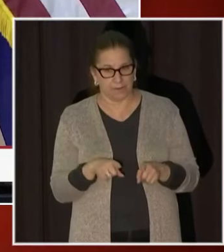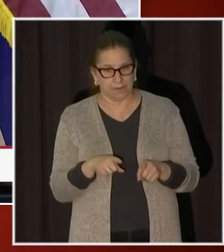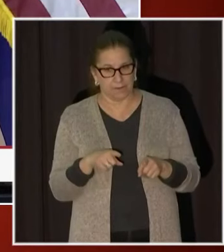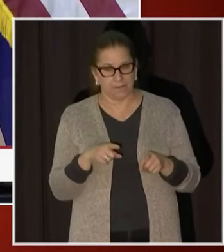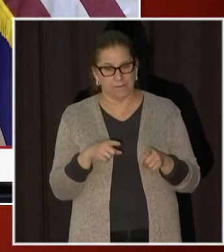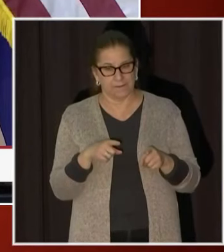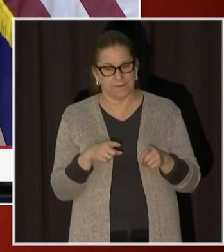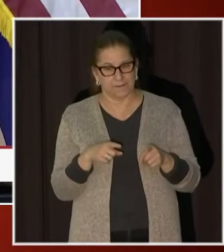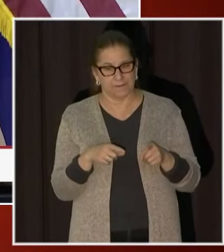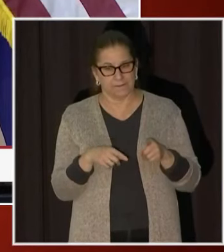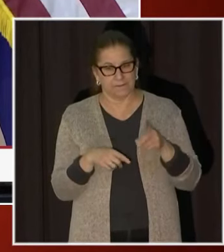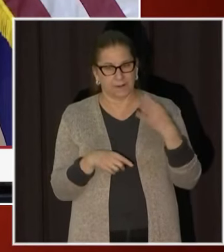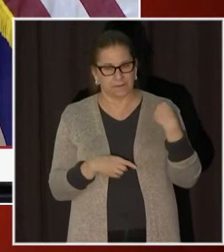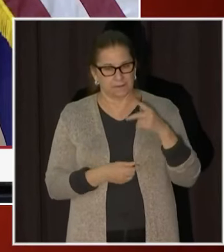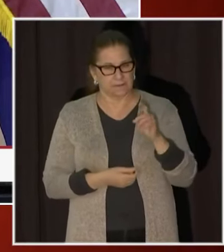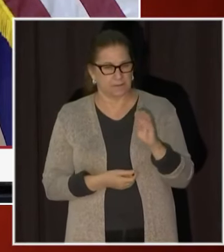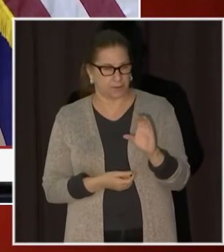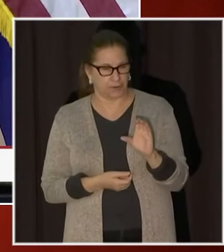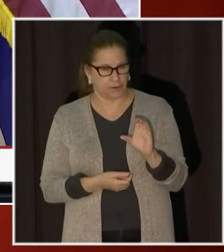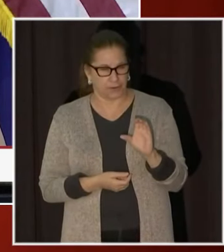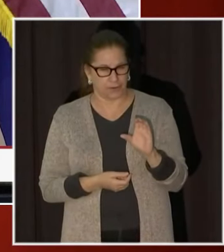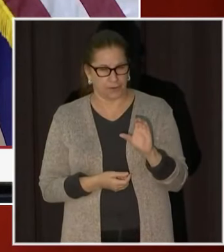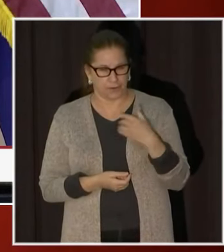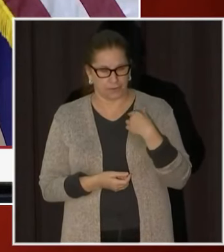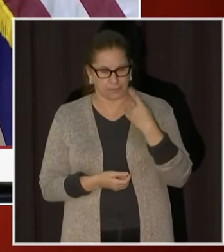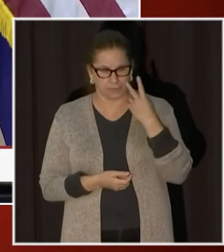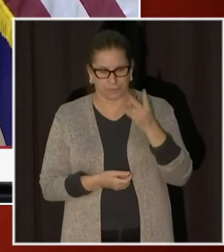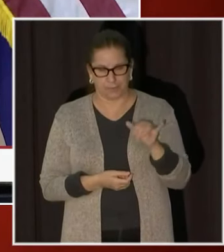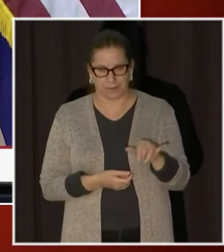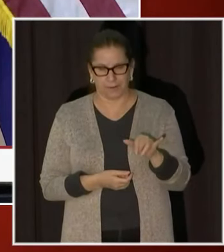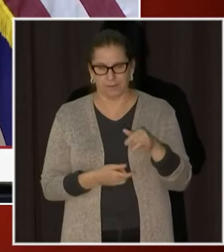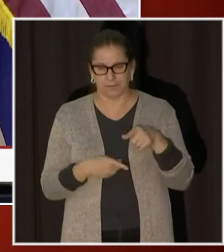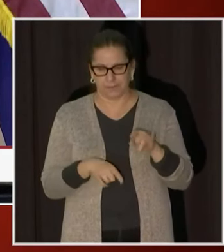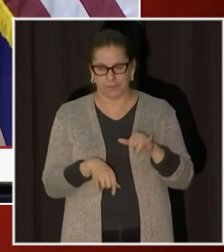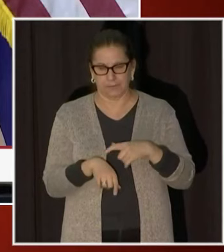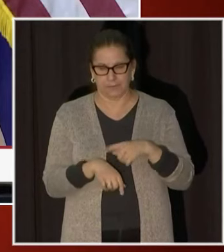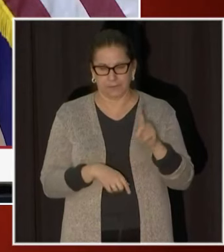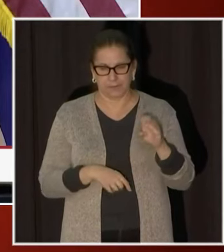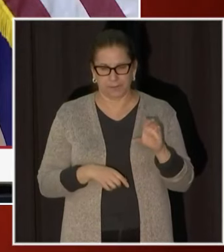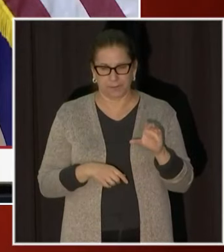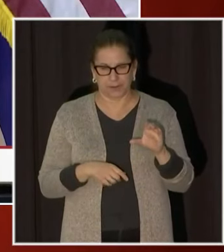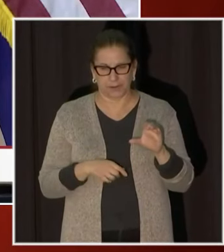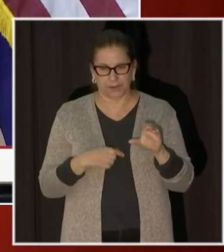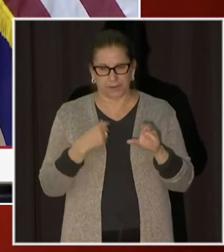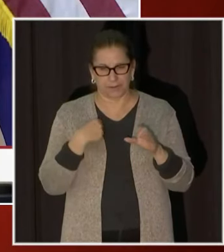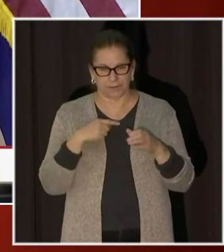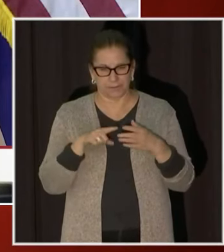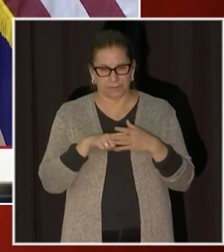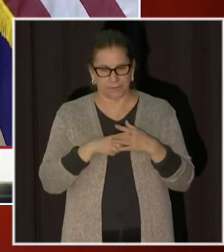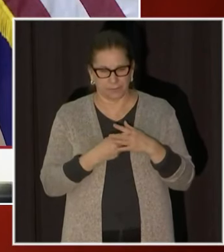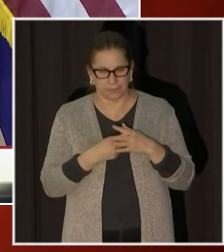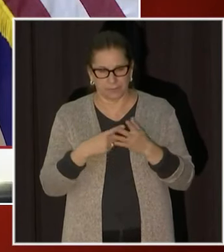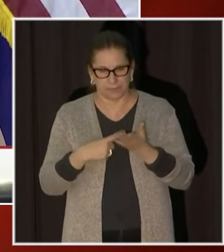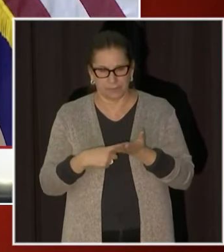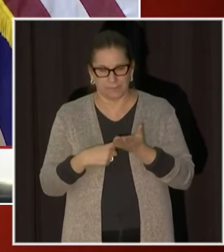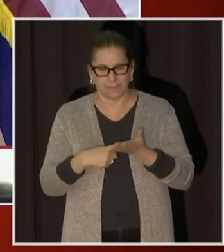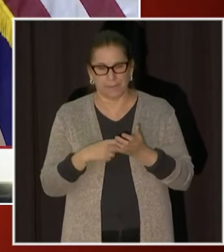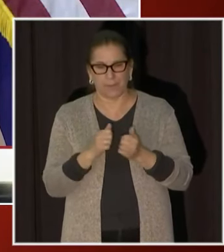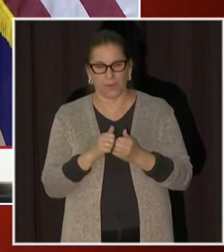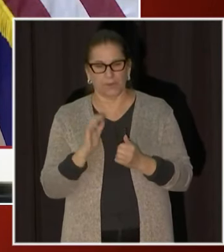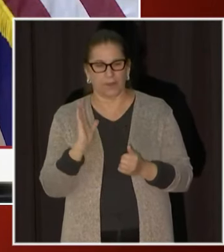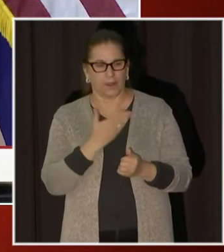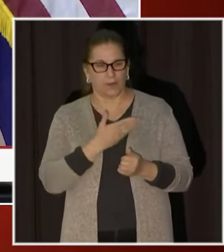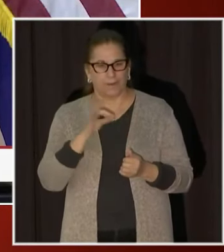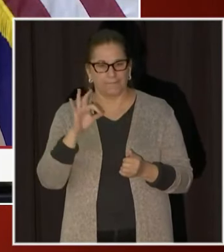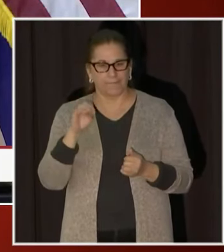December. And at that time, we had initial discussions with our FEMA regional